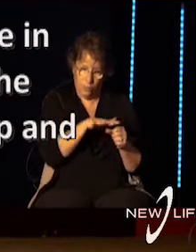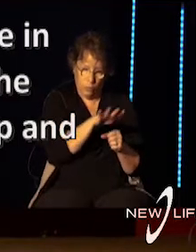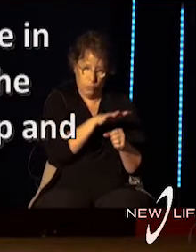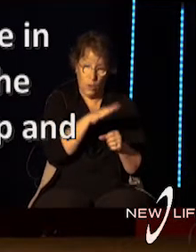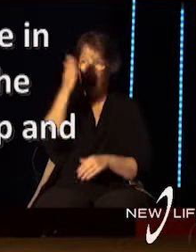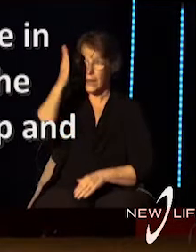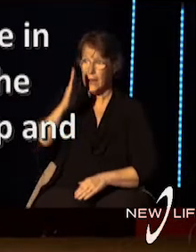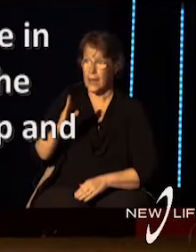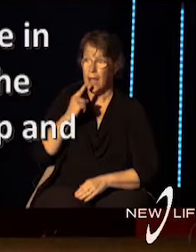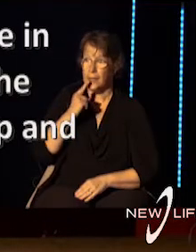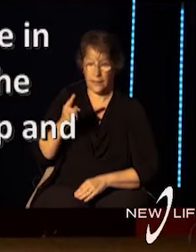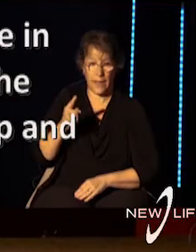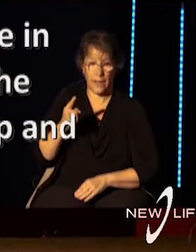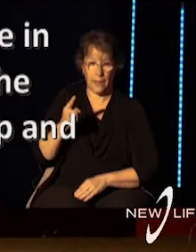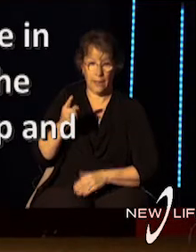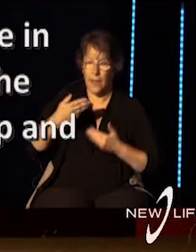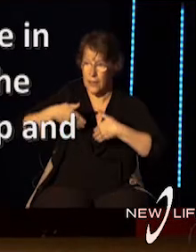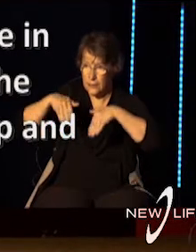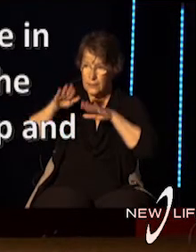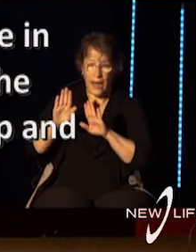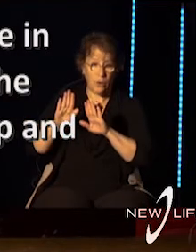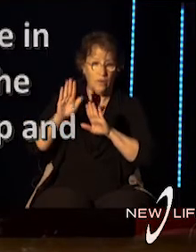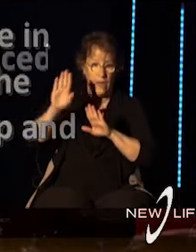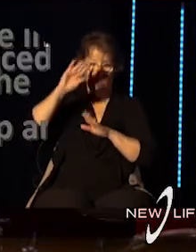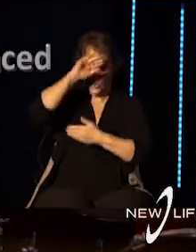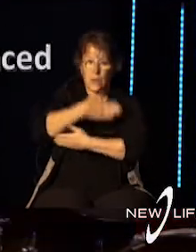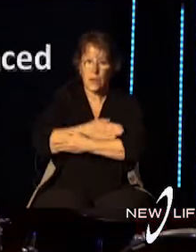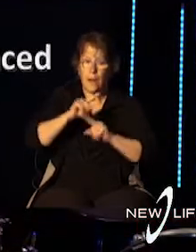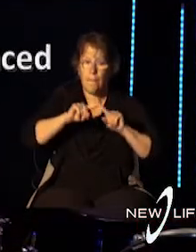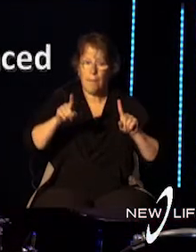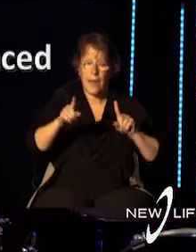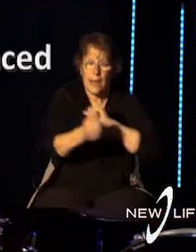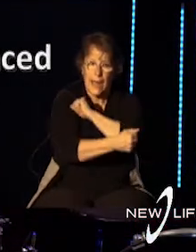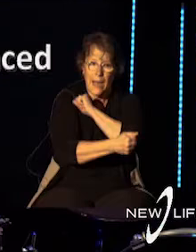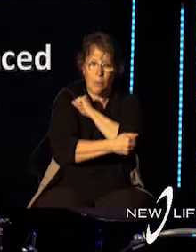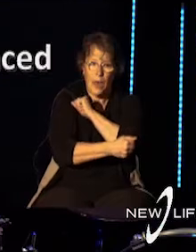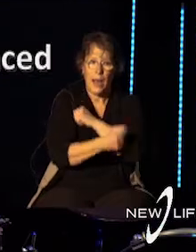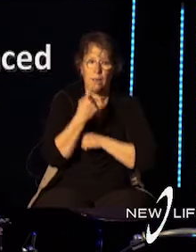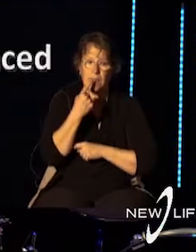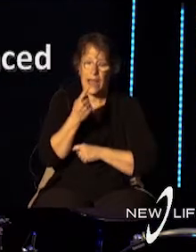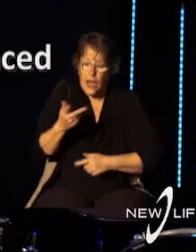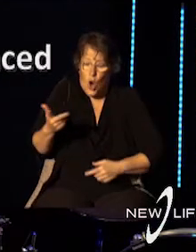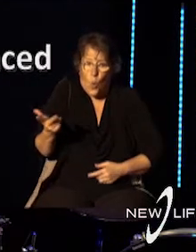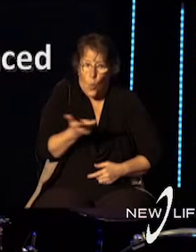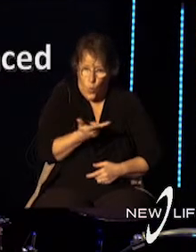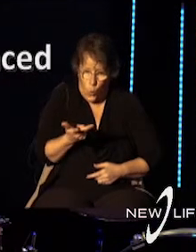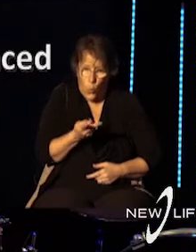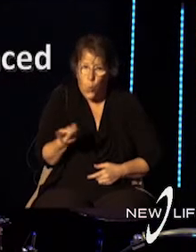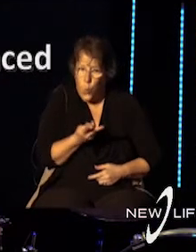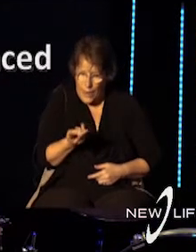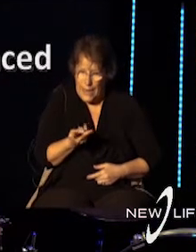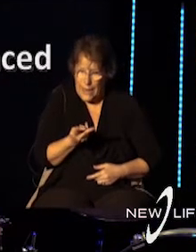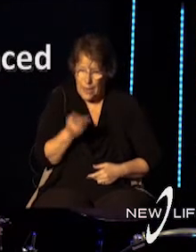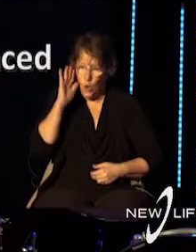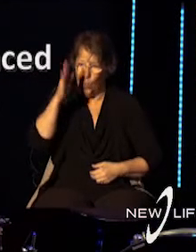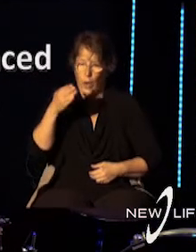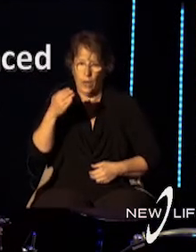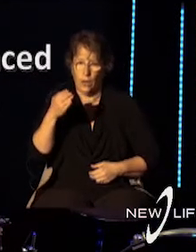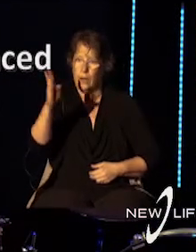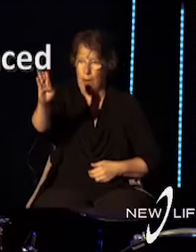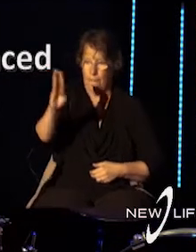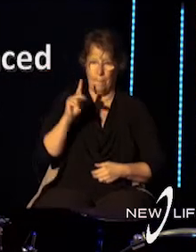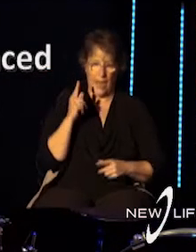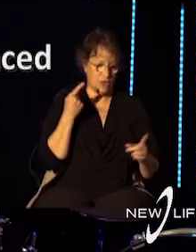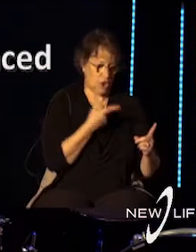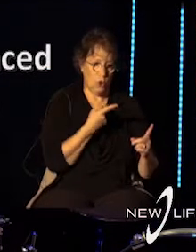we will come back to you." Abraham took the wood for the burnt offering and placed it on his son Isaac. And he himself carried the